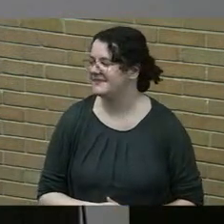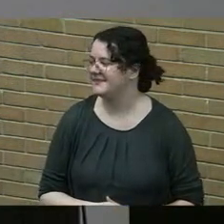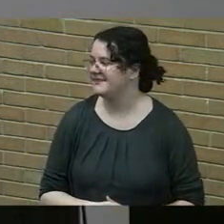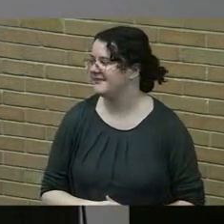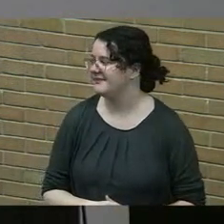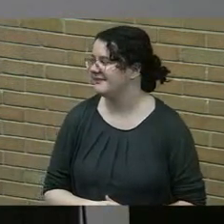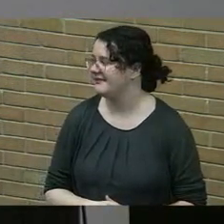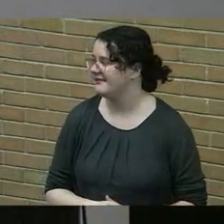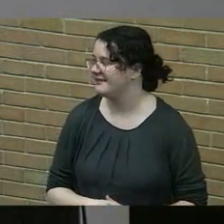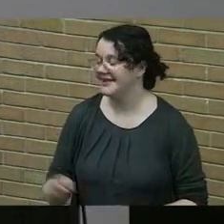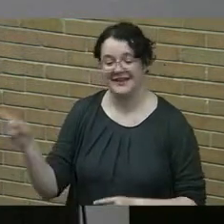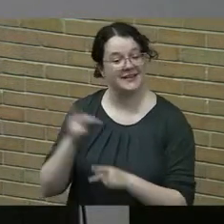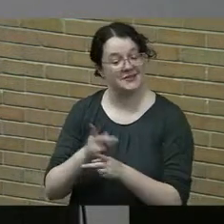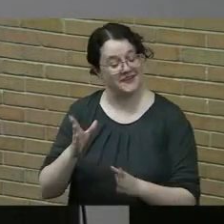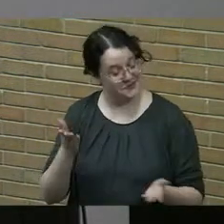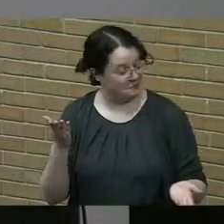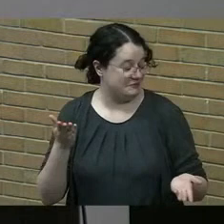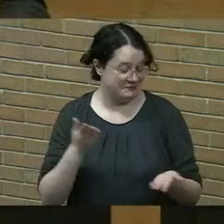All right, well,